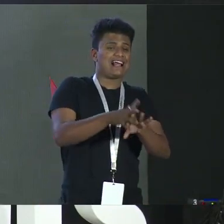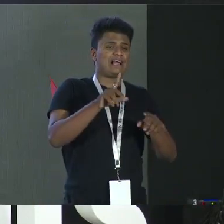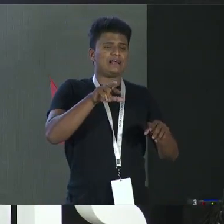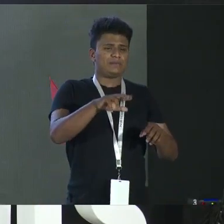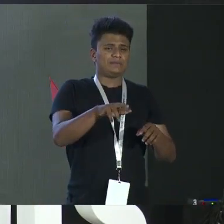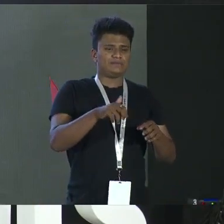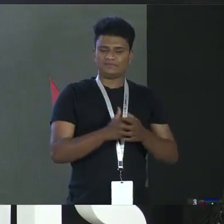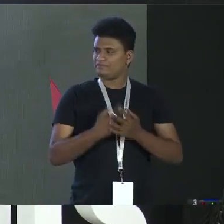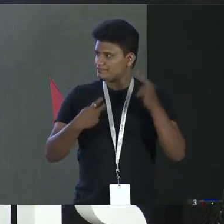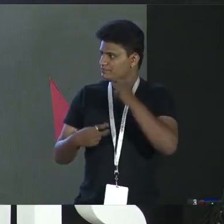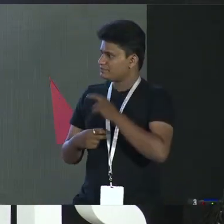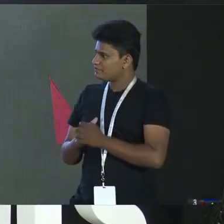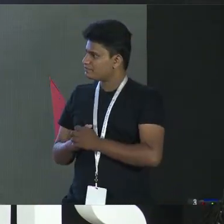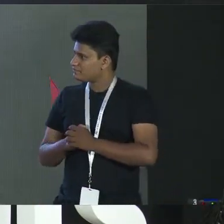like.